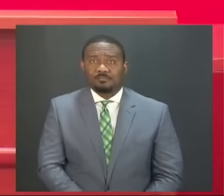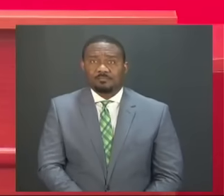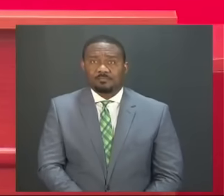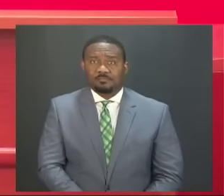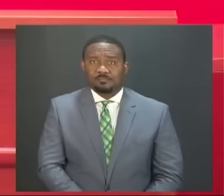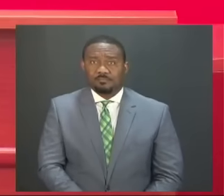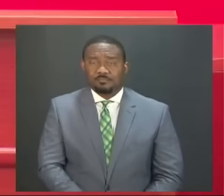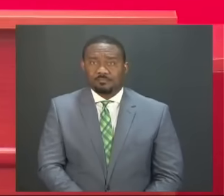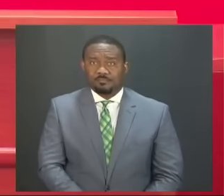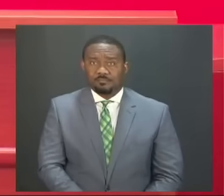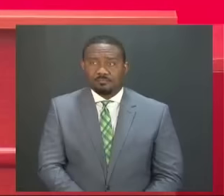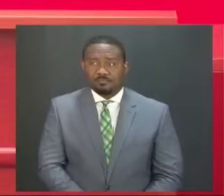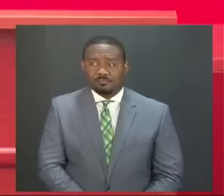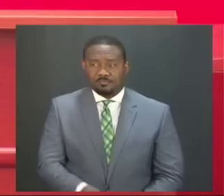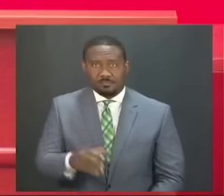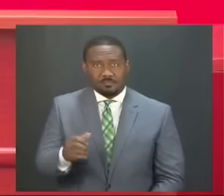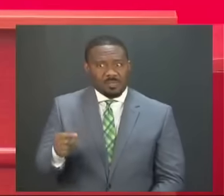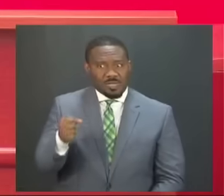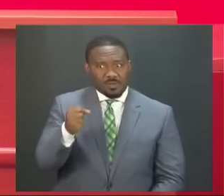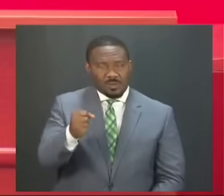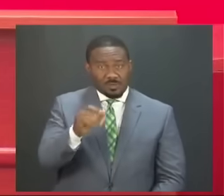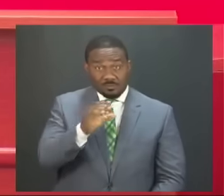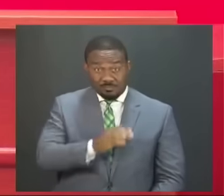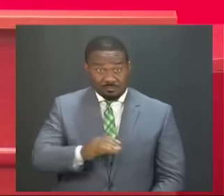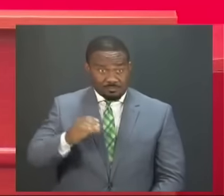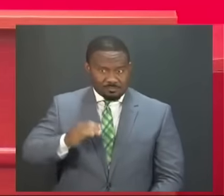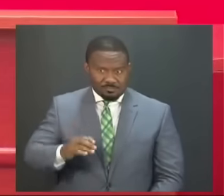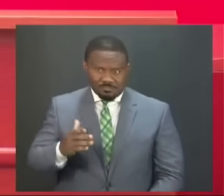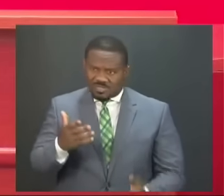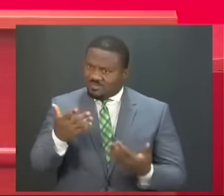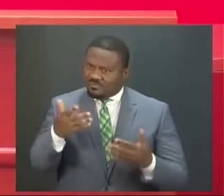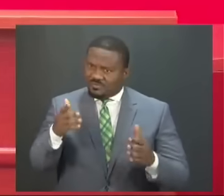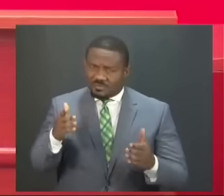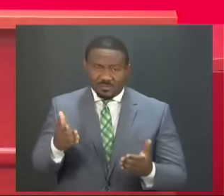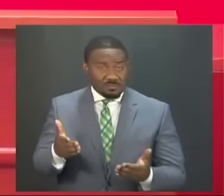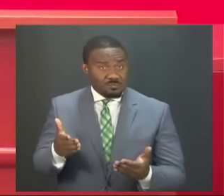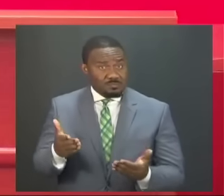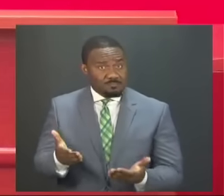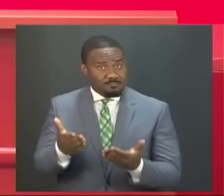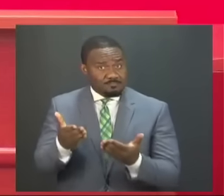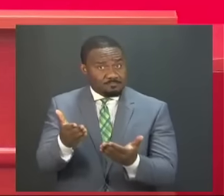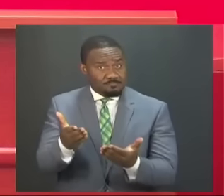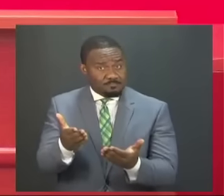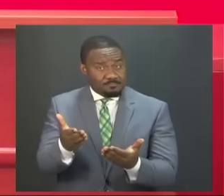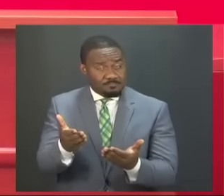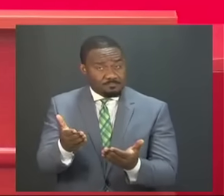the appointment committee has programmed